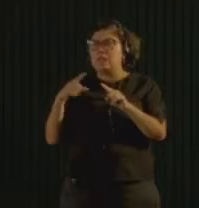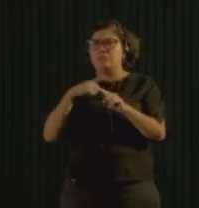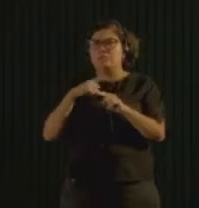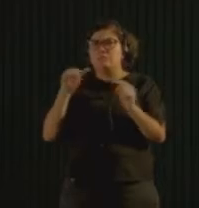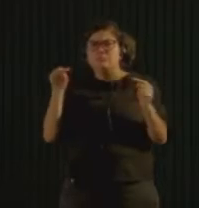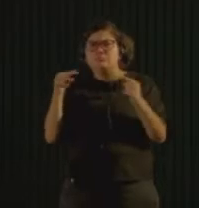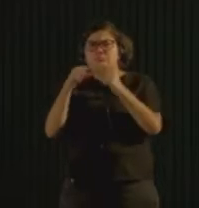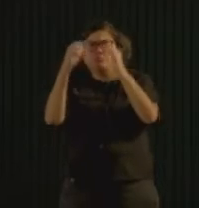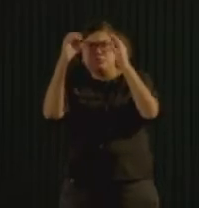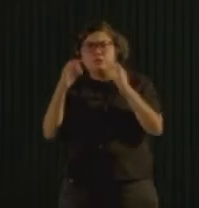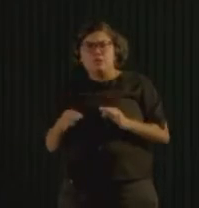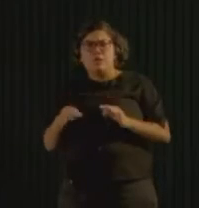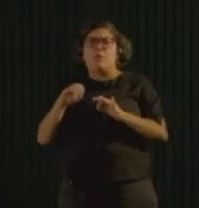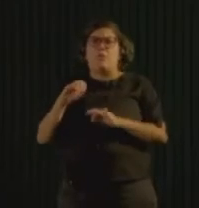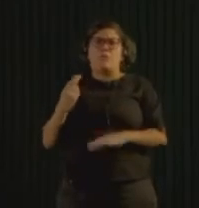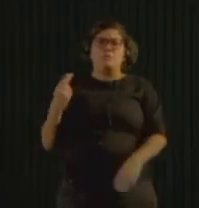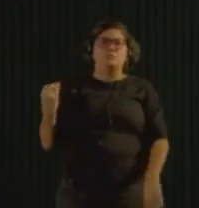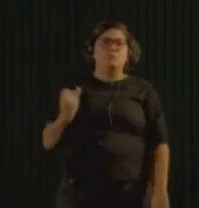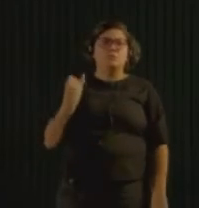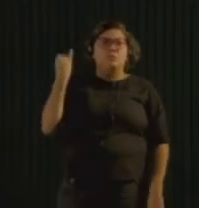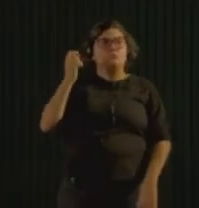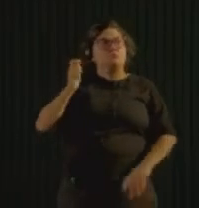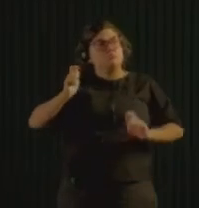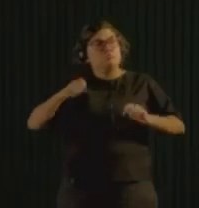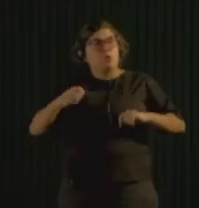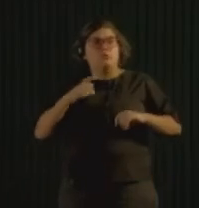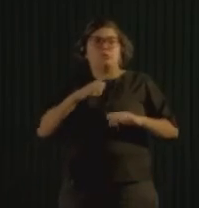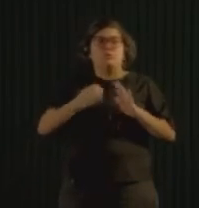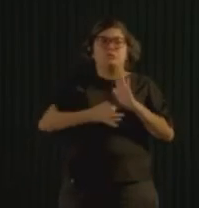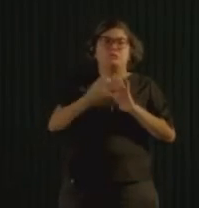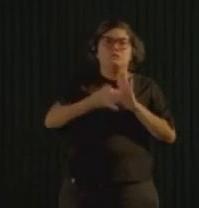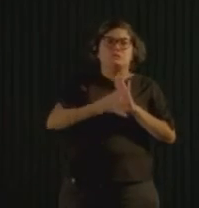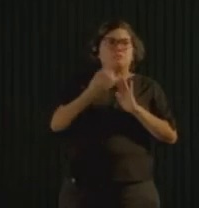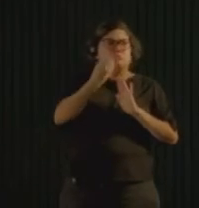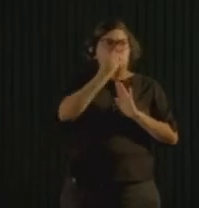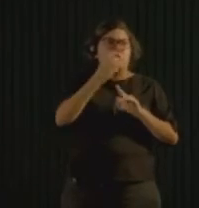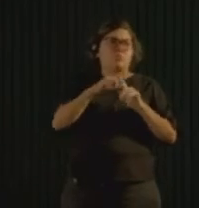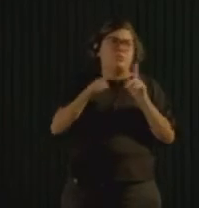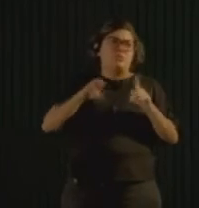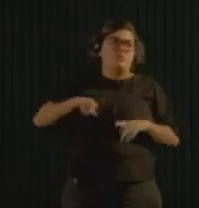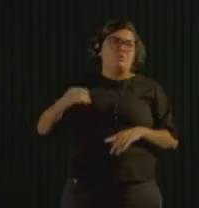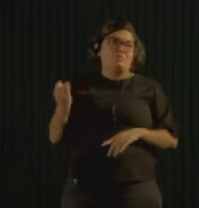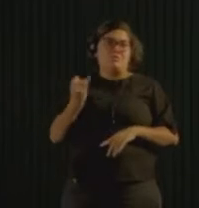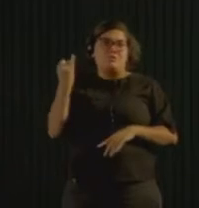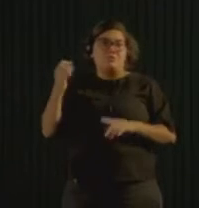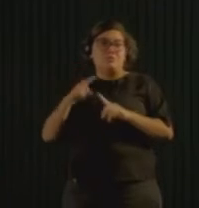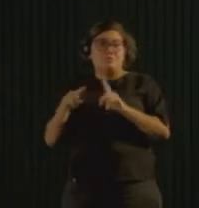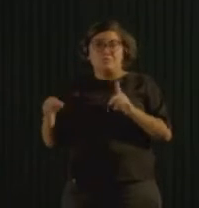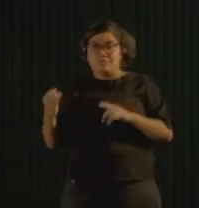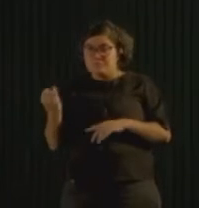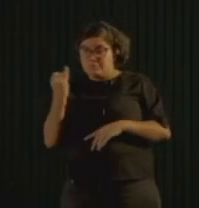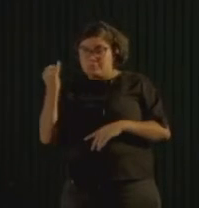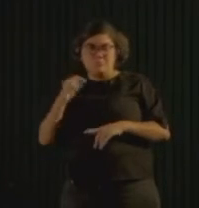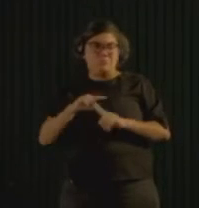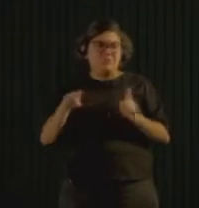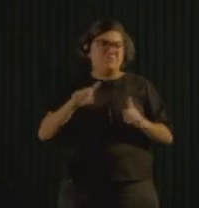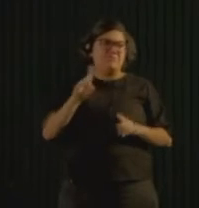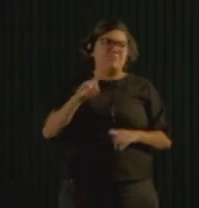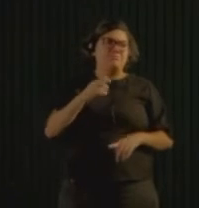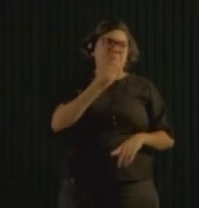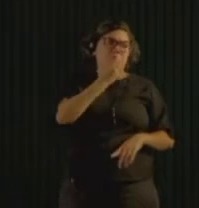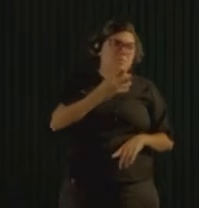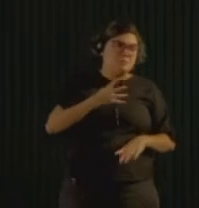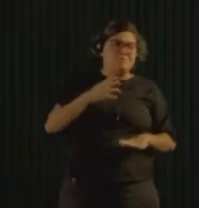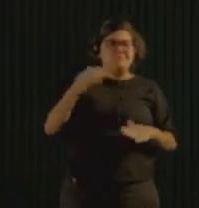could be a credible green claim that's not important, or it could be a green claim that is important but not credible, or any combination. And